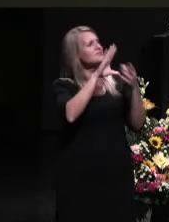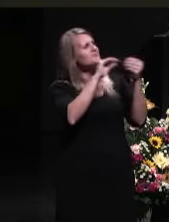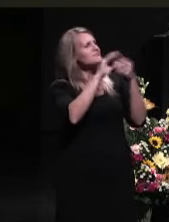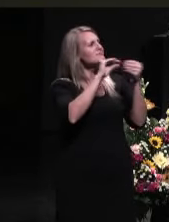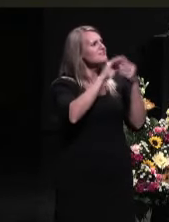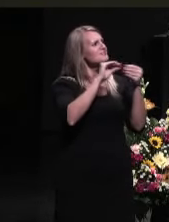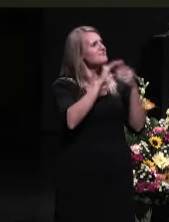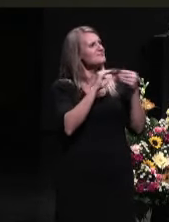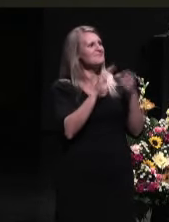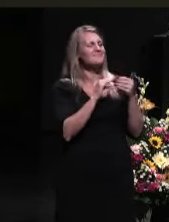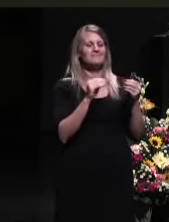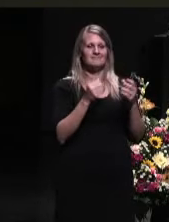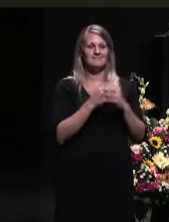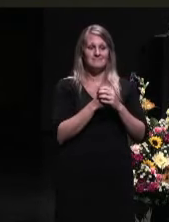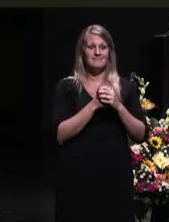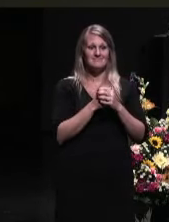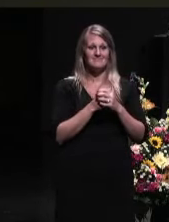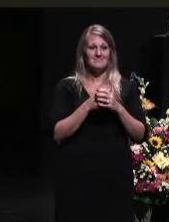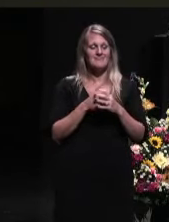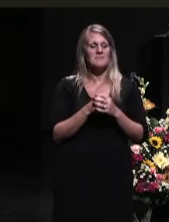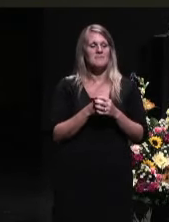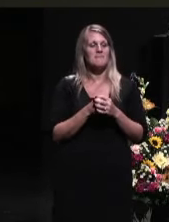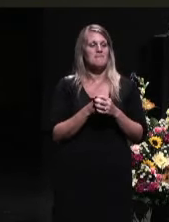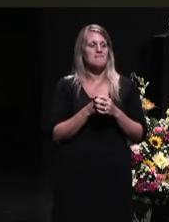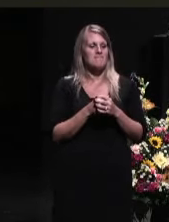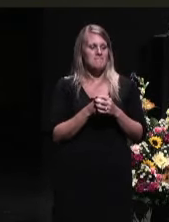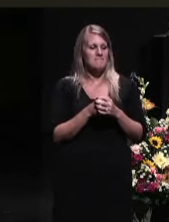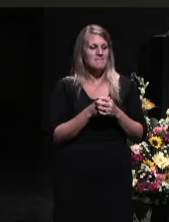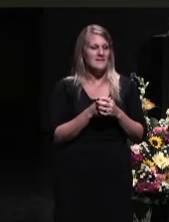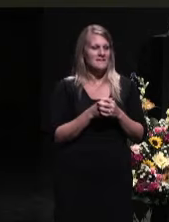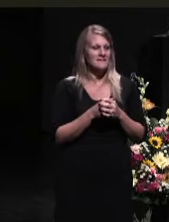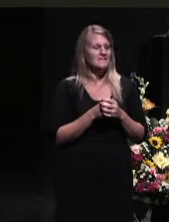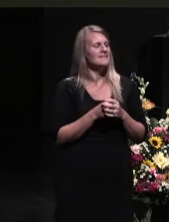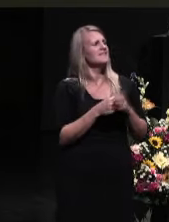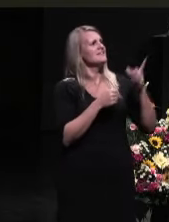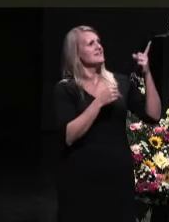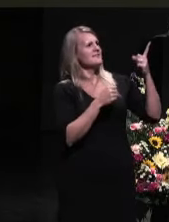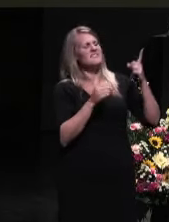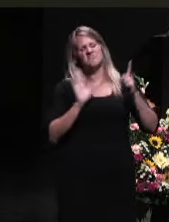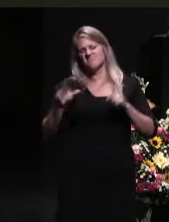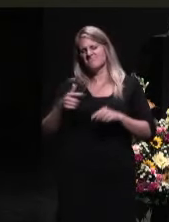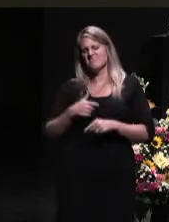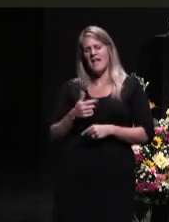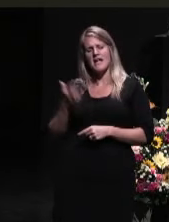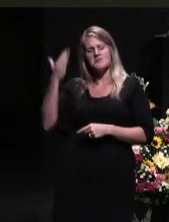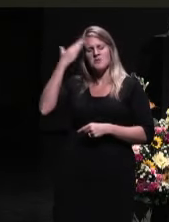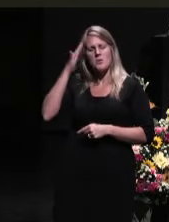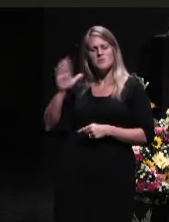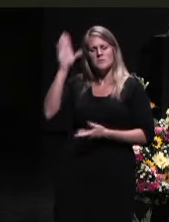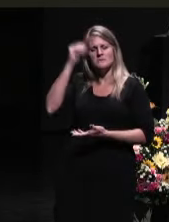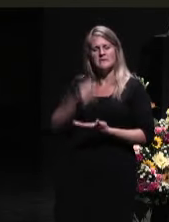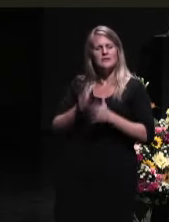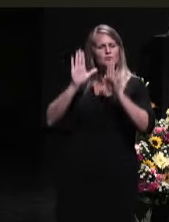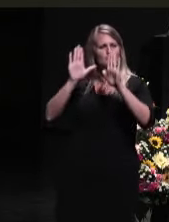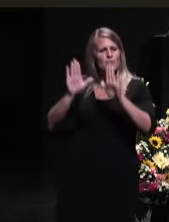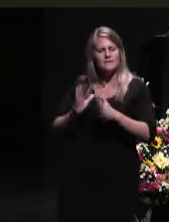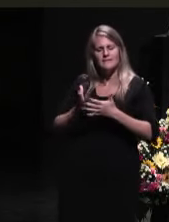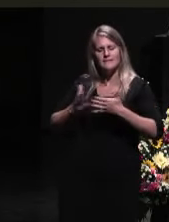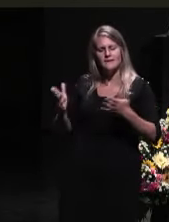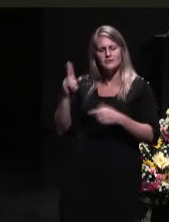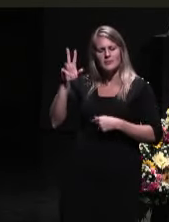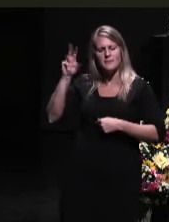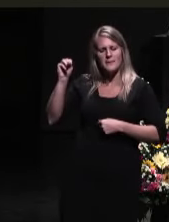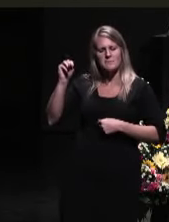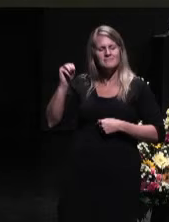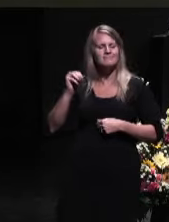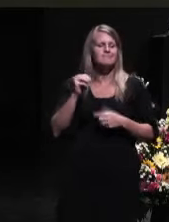UWM. As I told you about him, you told me you could tell that he was going to do great things at UWM. Thank you for your kind